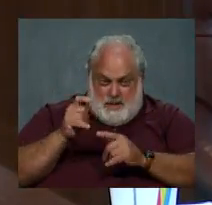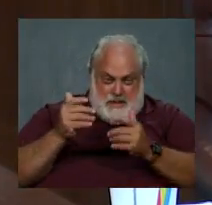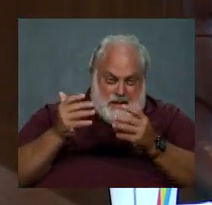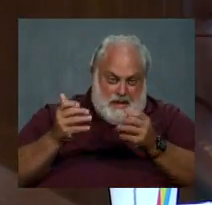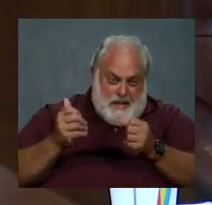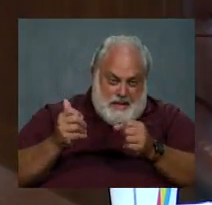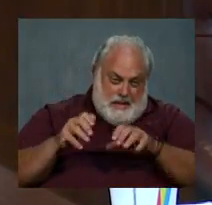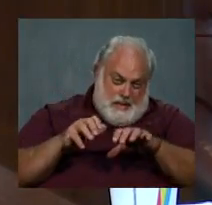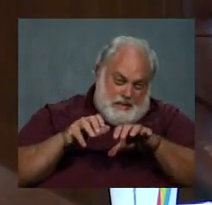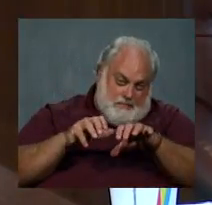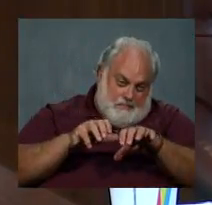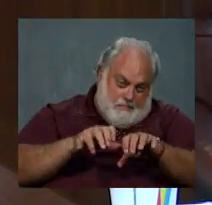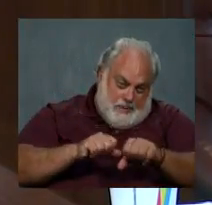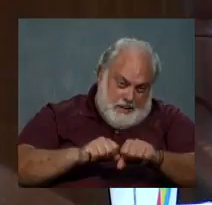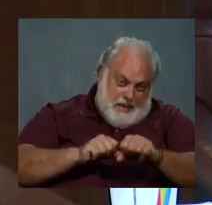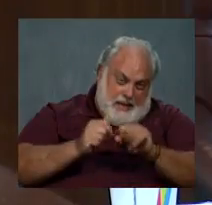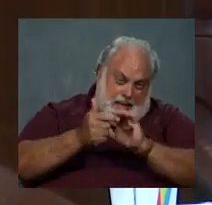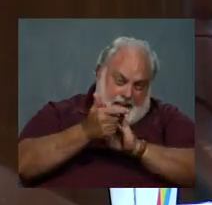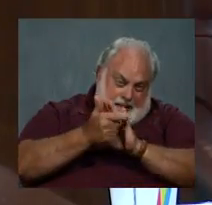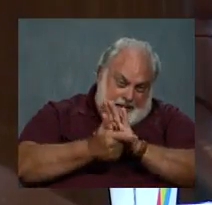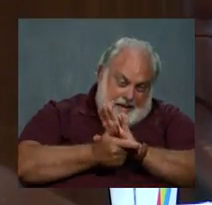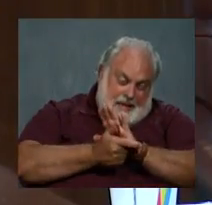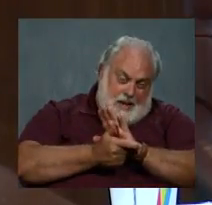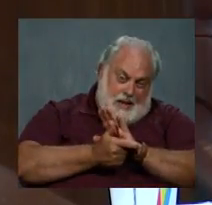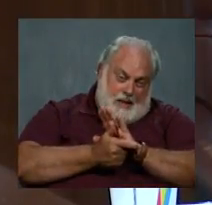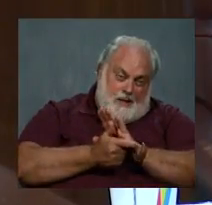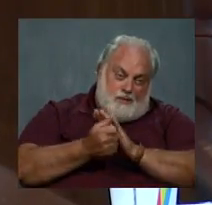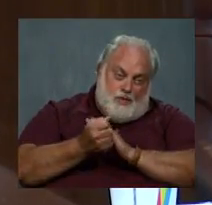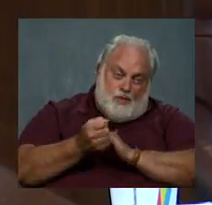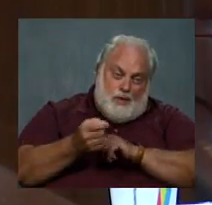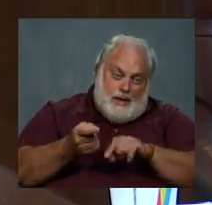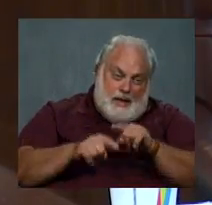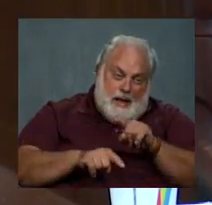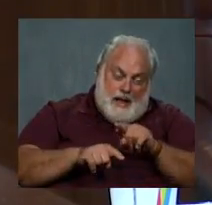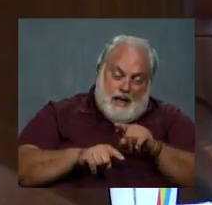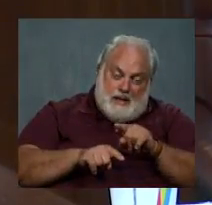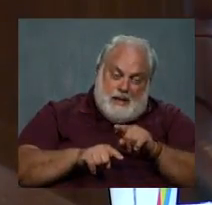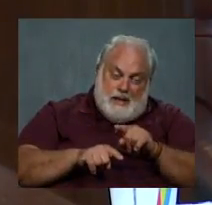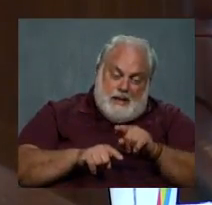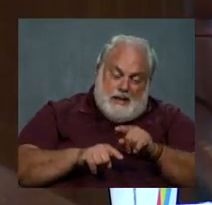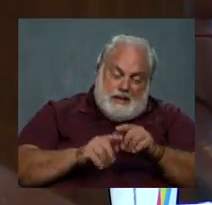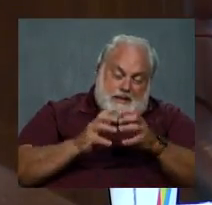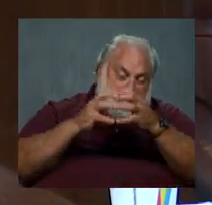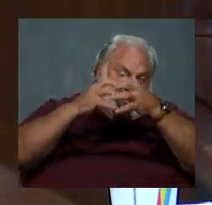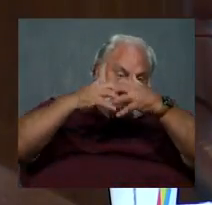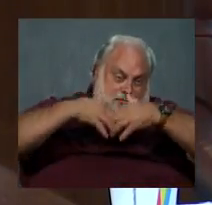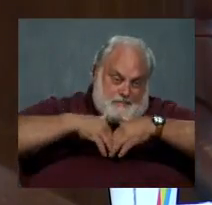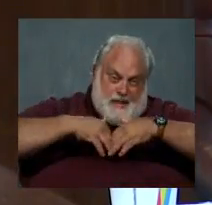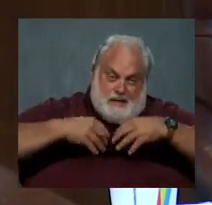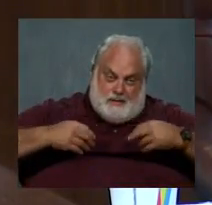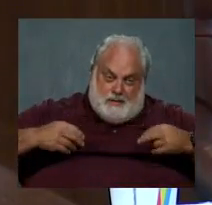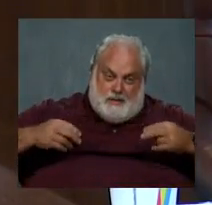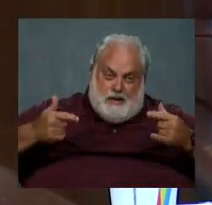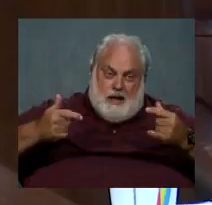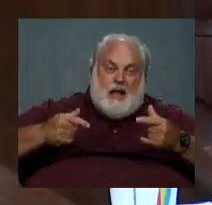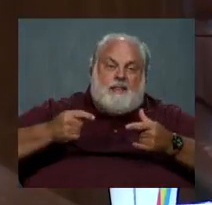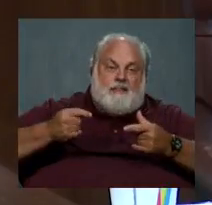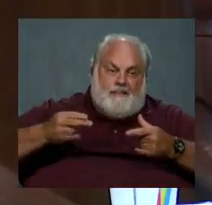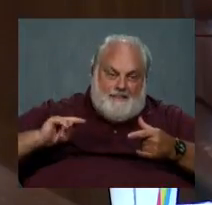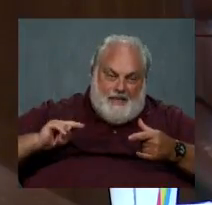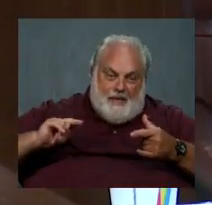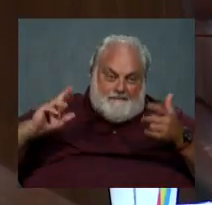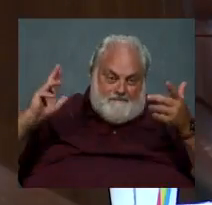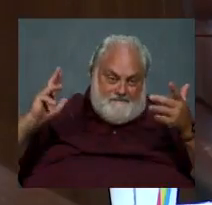tied up, legally put it in a package that no one can break into, and then wait till we need this,